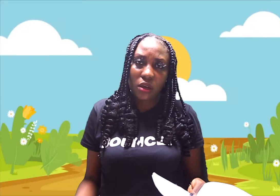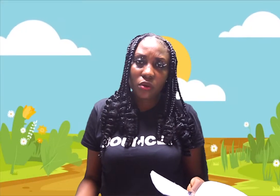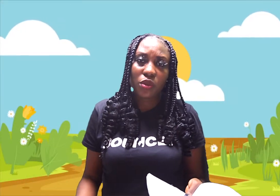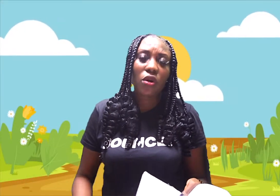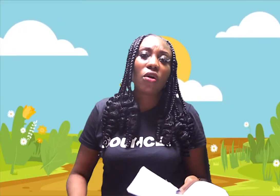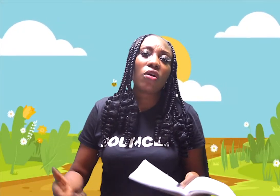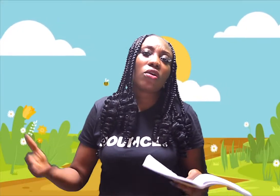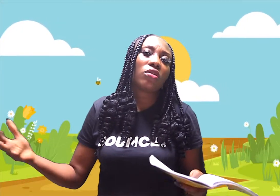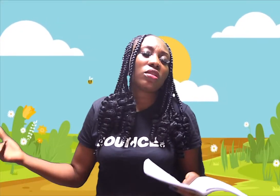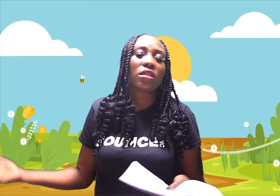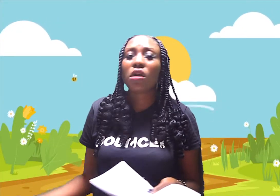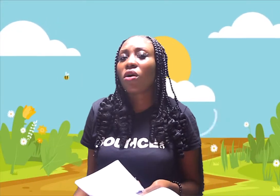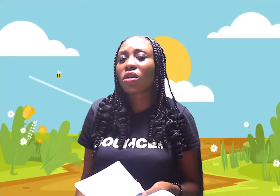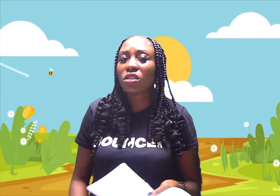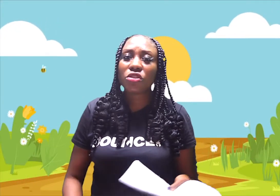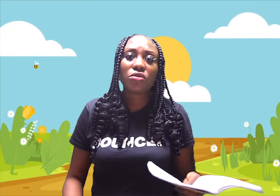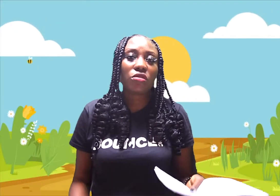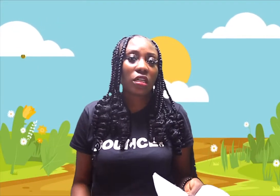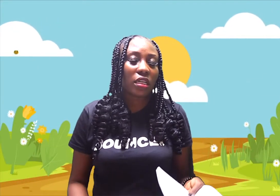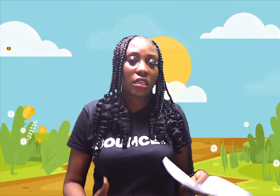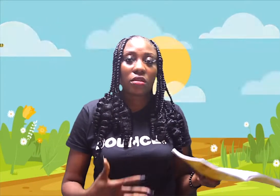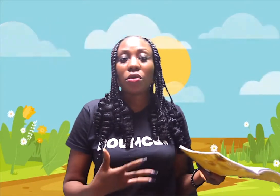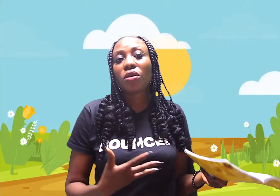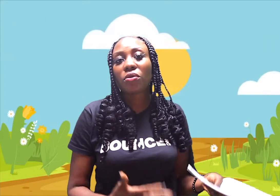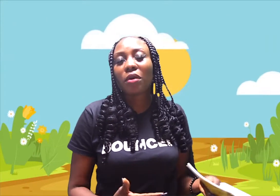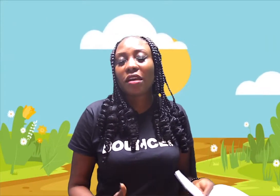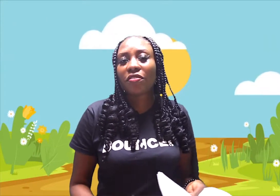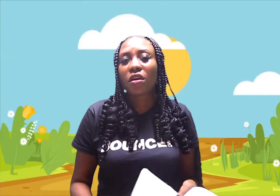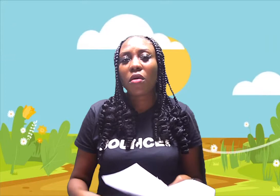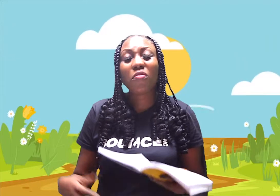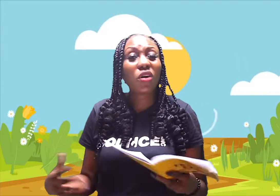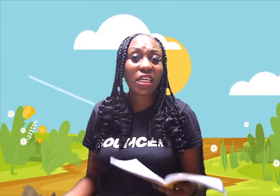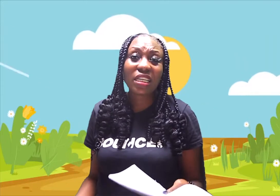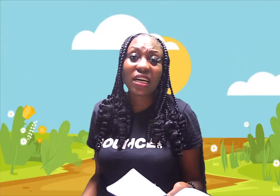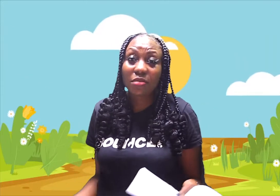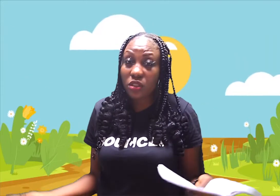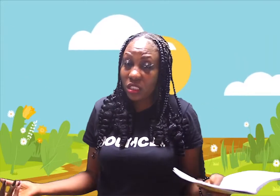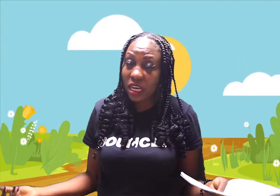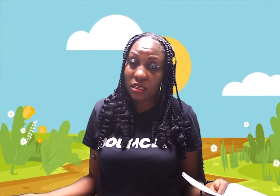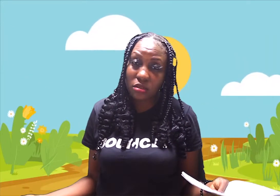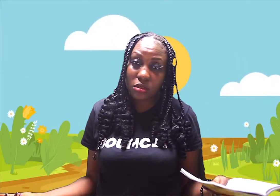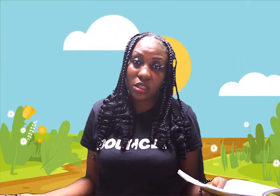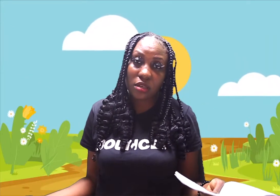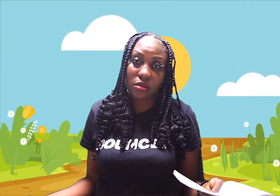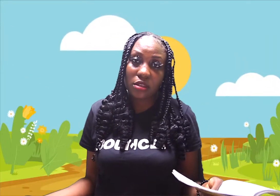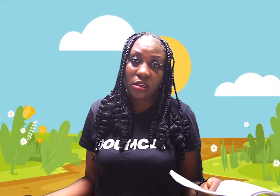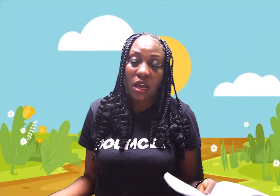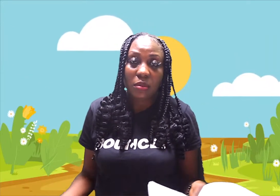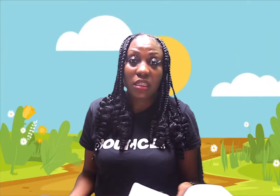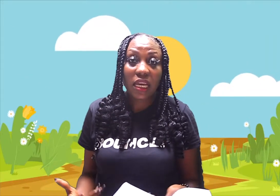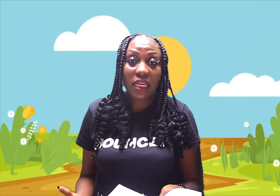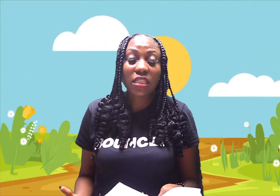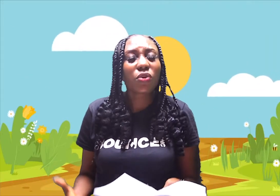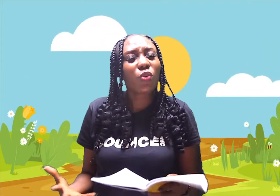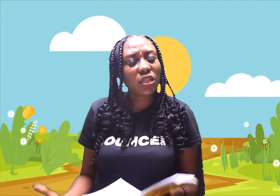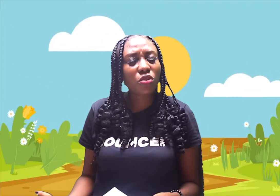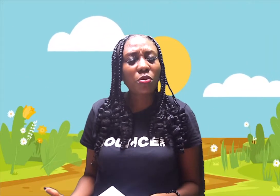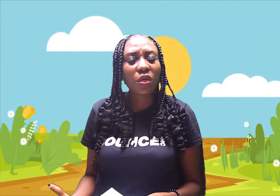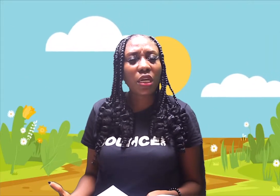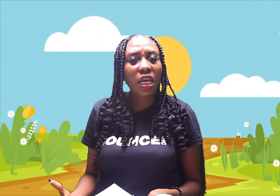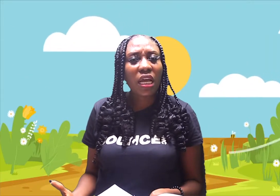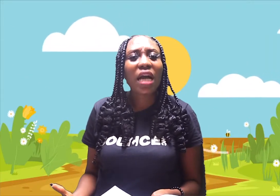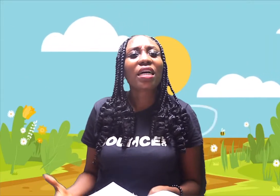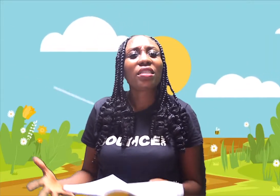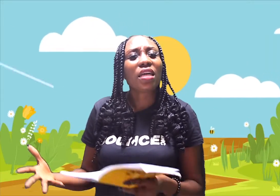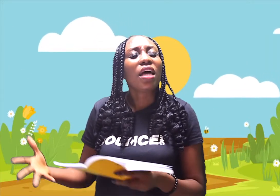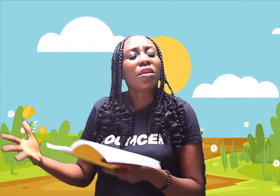alone with all the other children and the other wife mocking her because she has no child. But then she went to